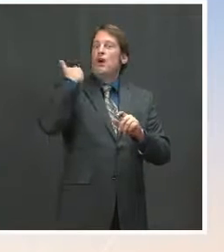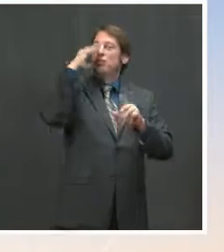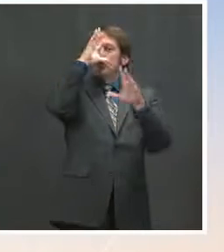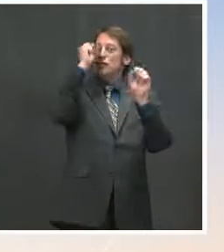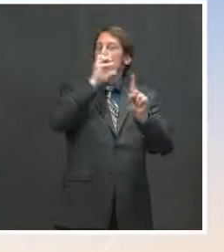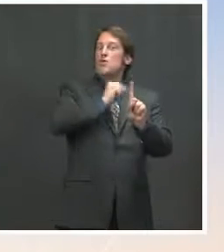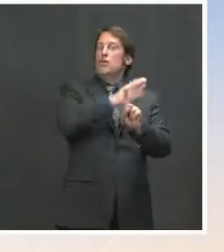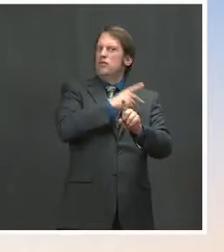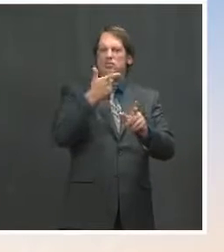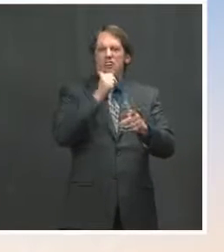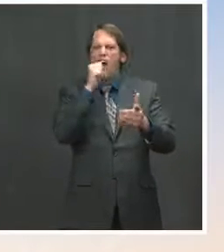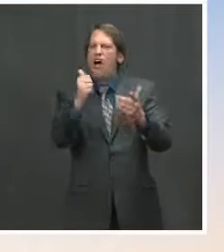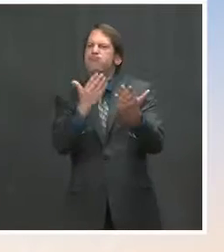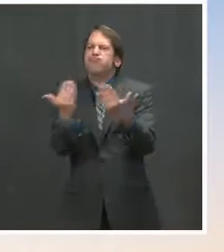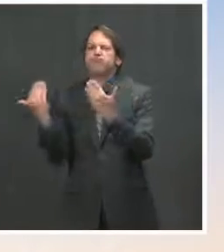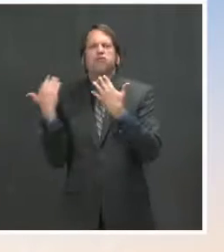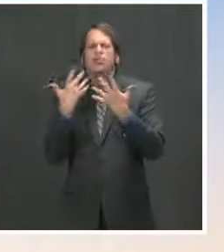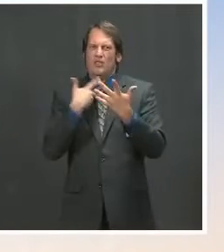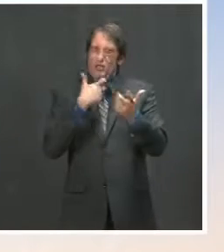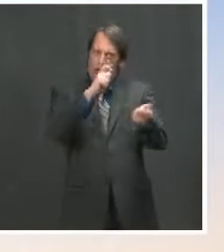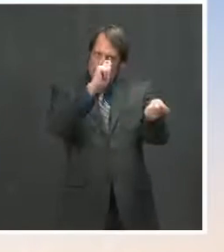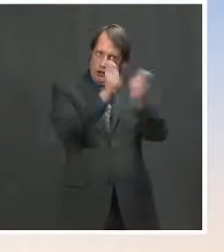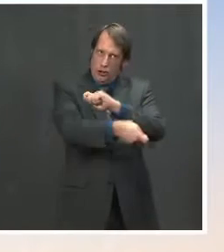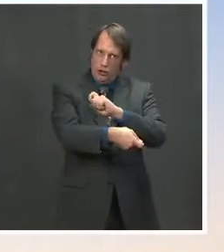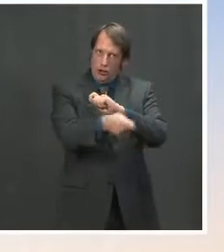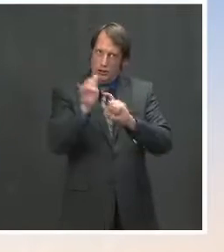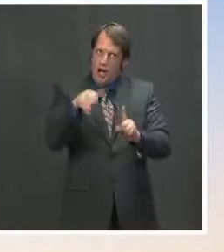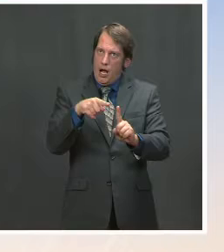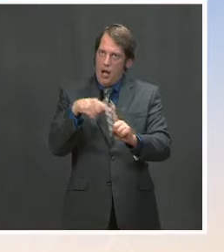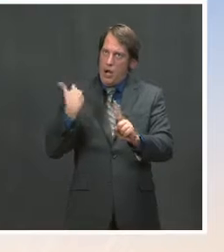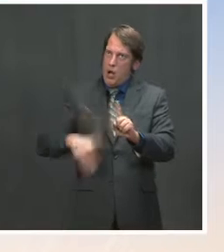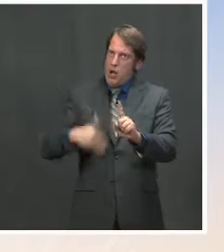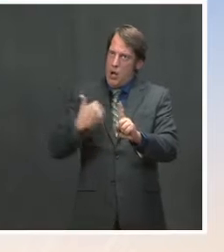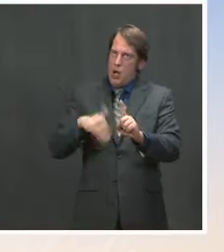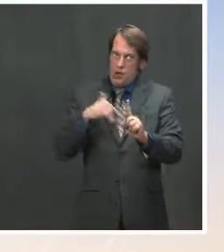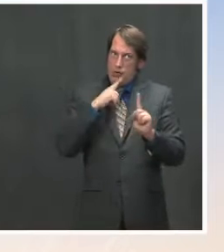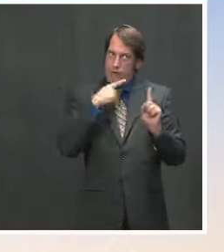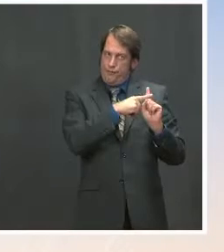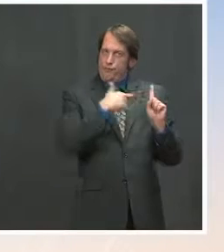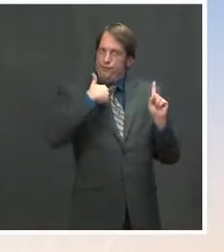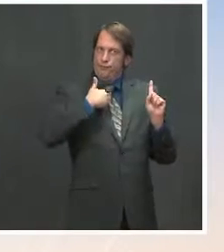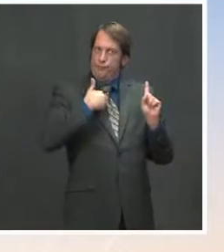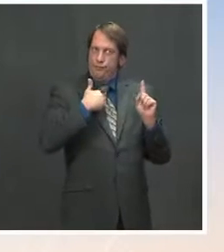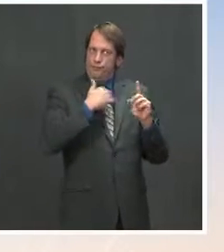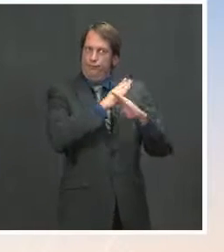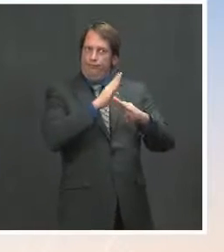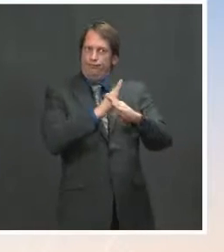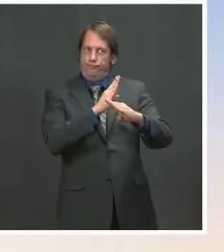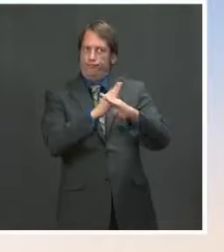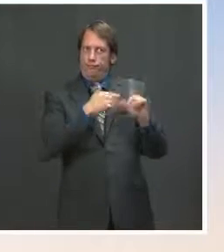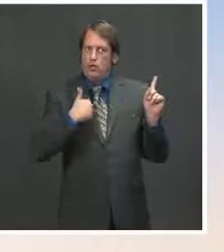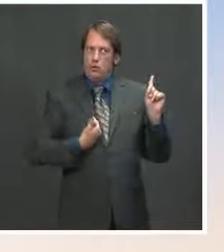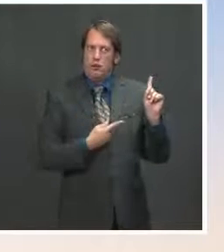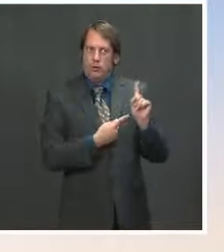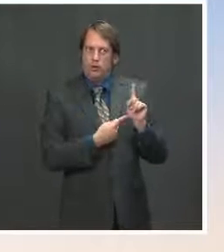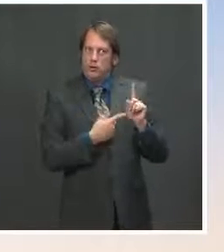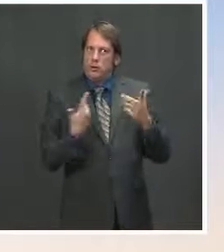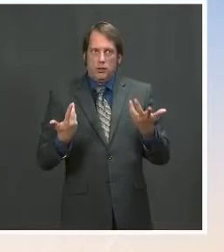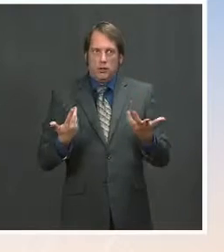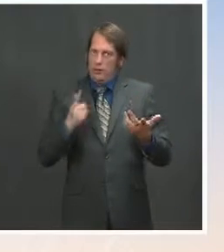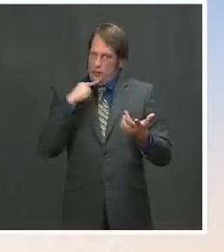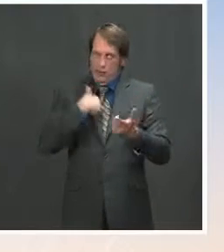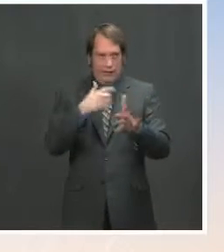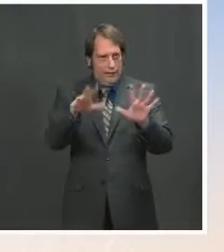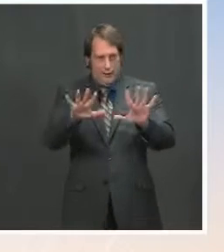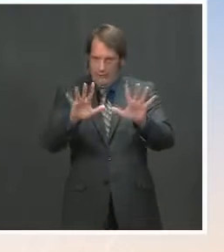the Middle East. That was the biggest factor preventing refugees from coming in during the last administration. So are you saying this had nothing to